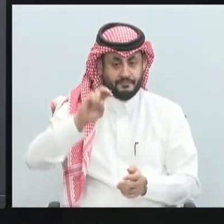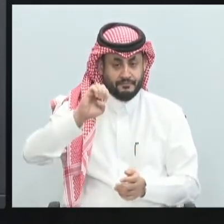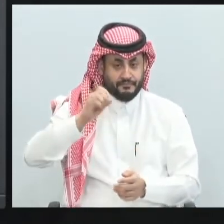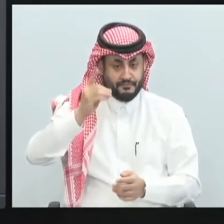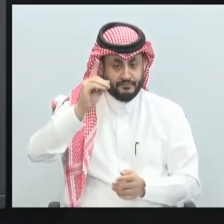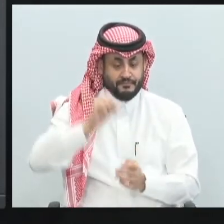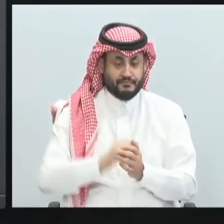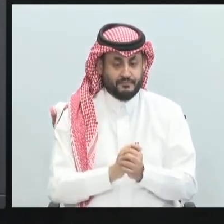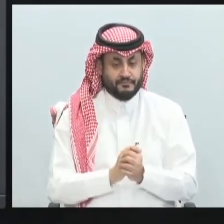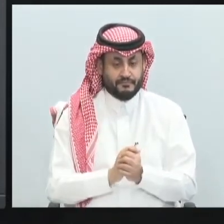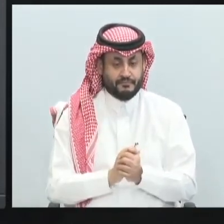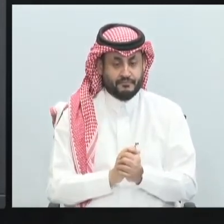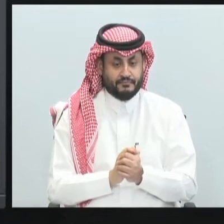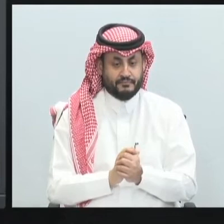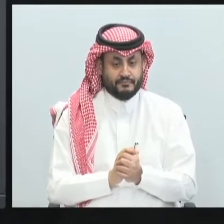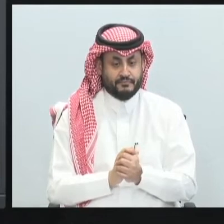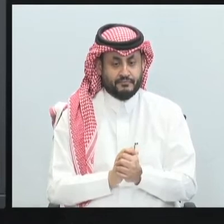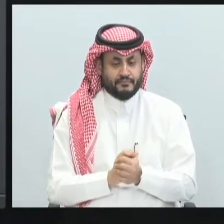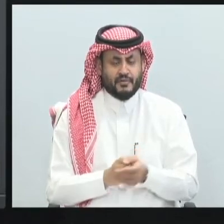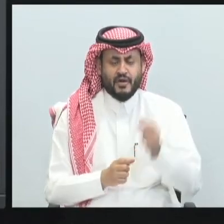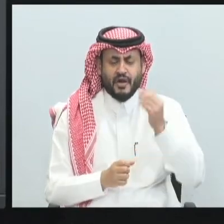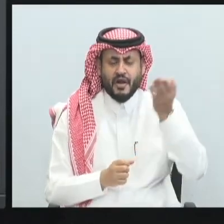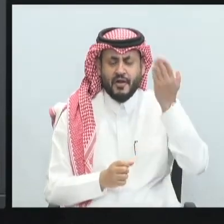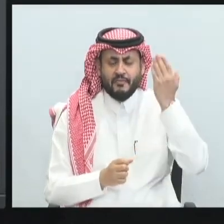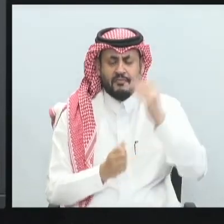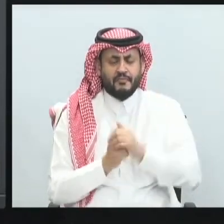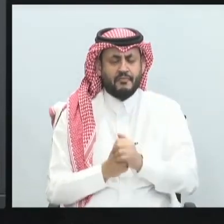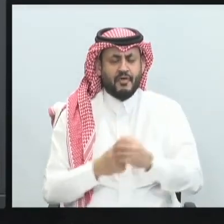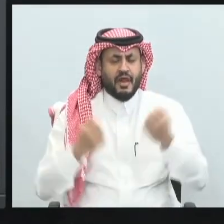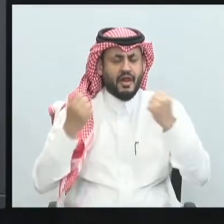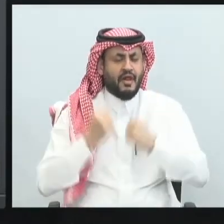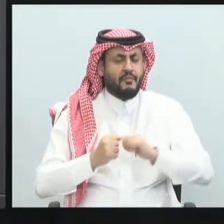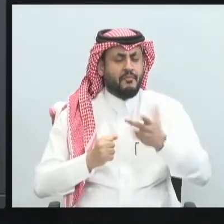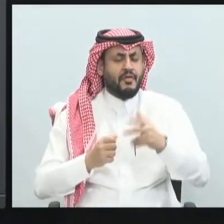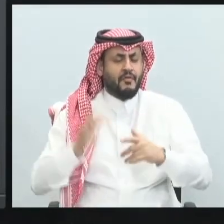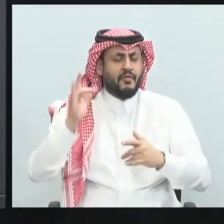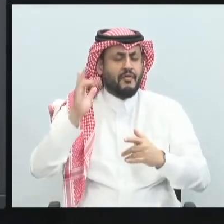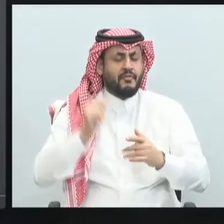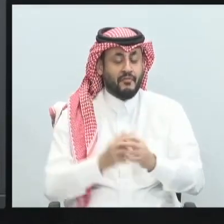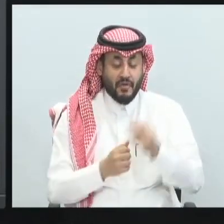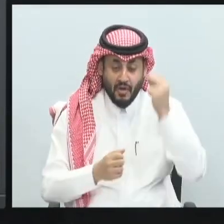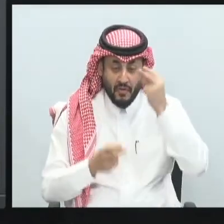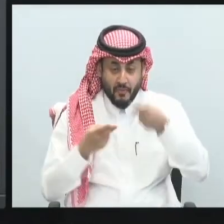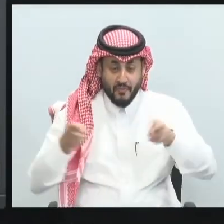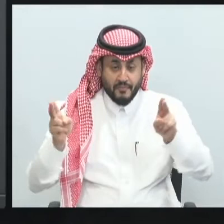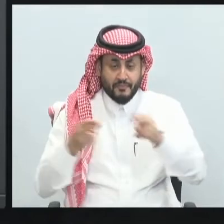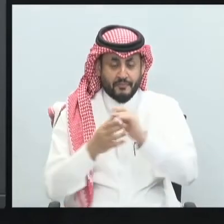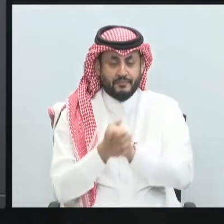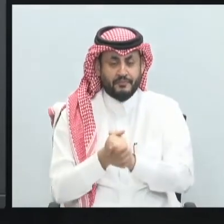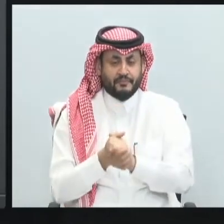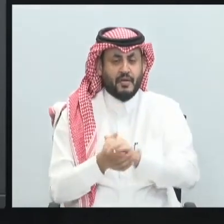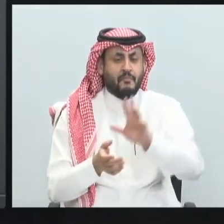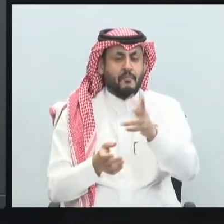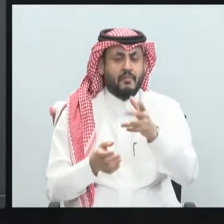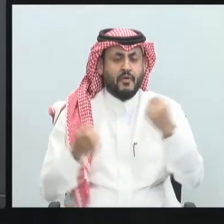red flower. Excellent. Now, do you remember who's wearing green? This is Chant. Okay. Who's